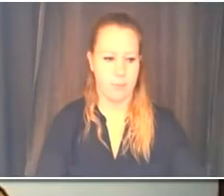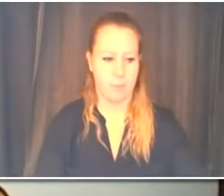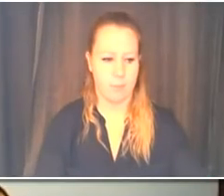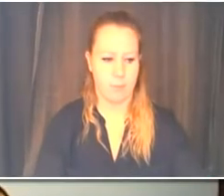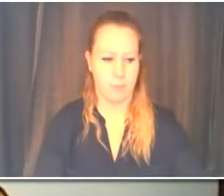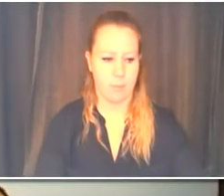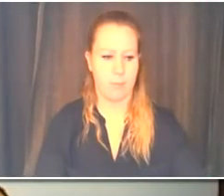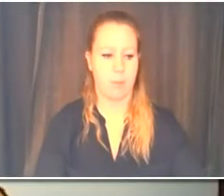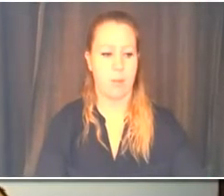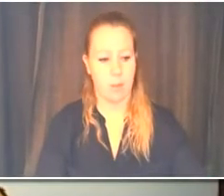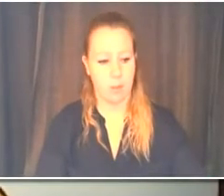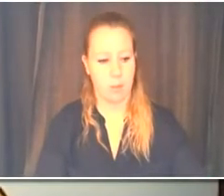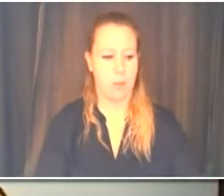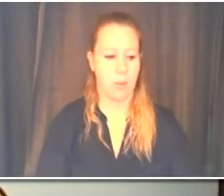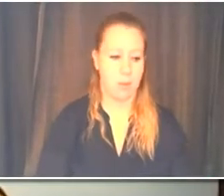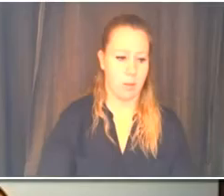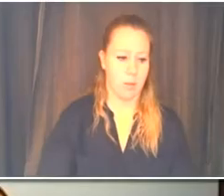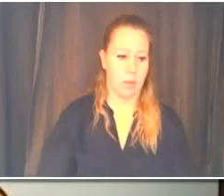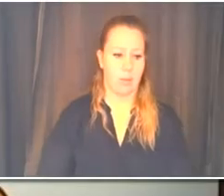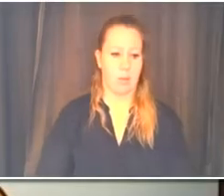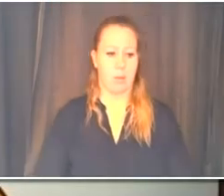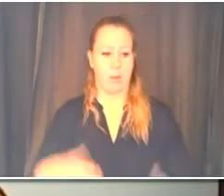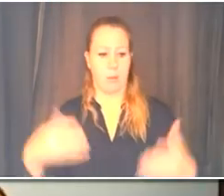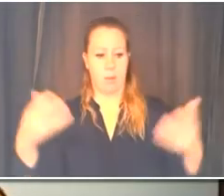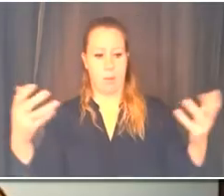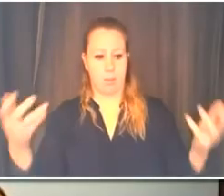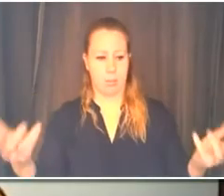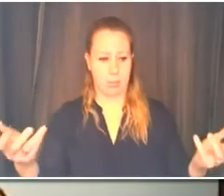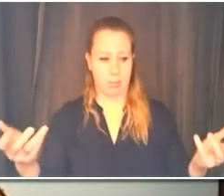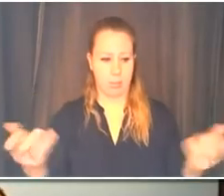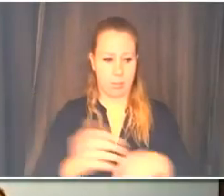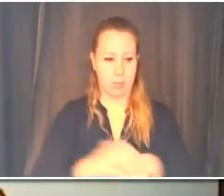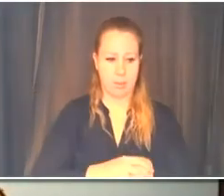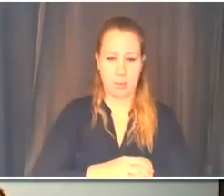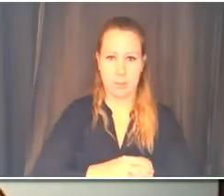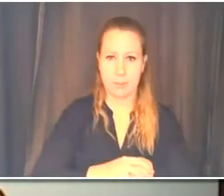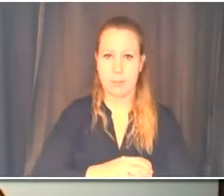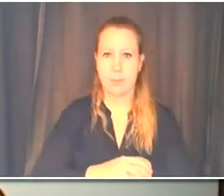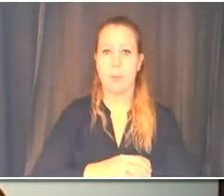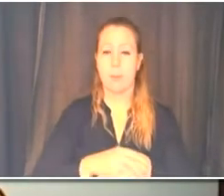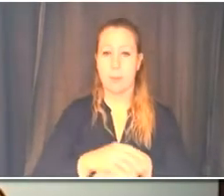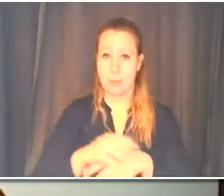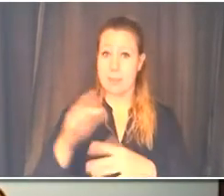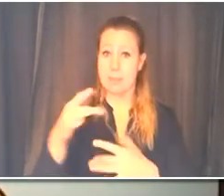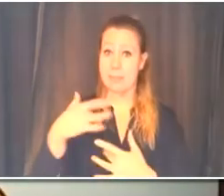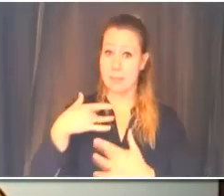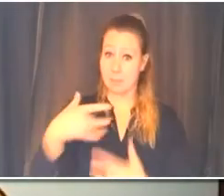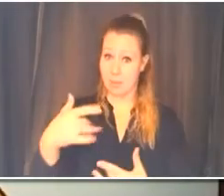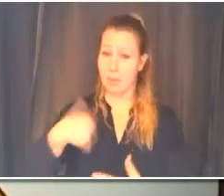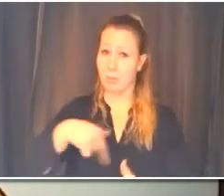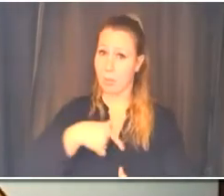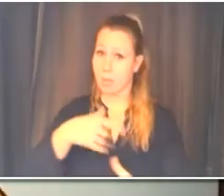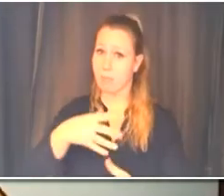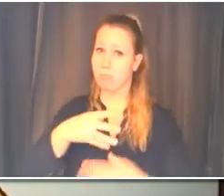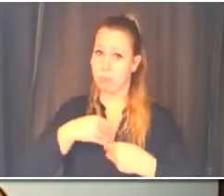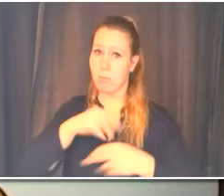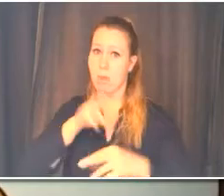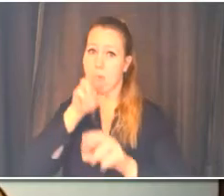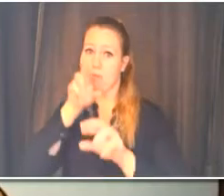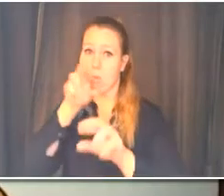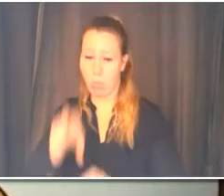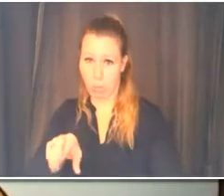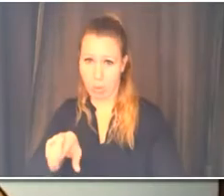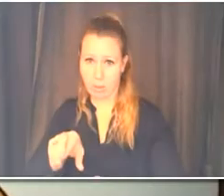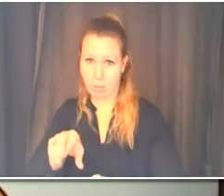sometimes when we knock on that door to do the home visit the offender is there and we can arrest him right then and there the follow-up home visits are being